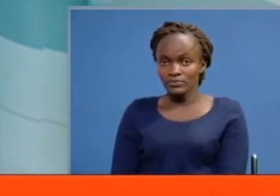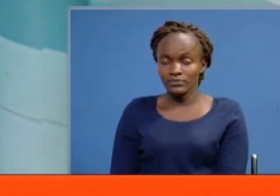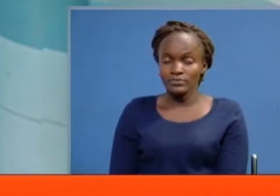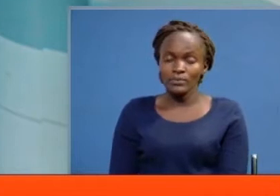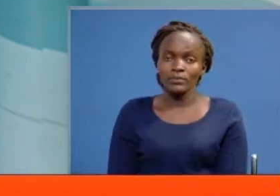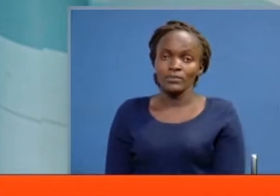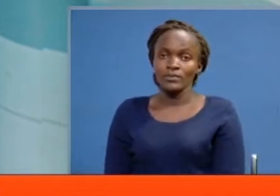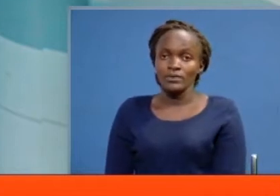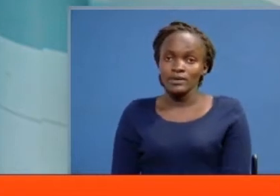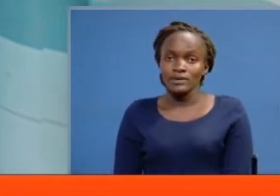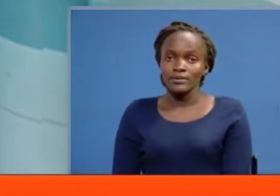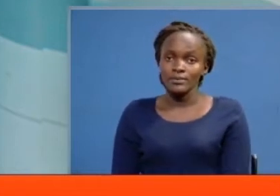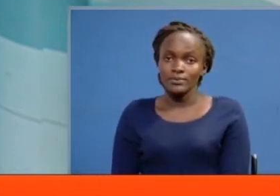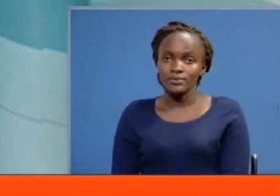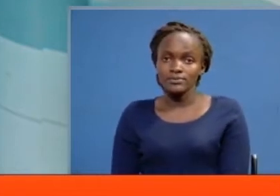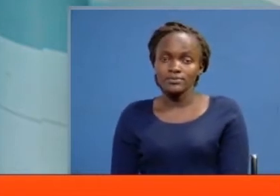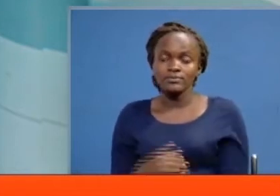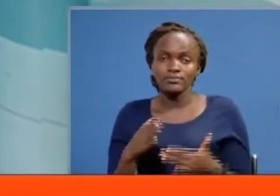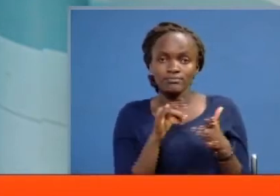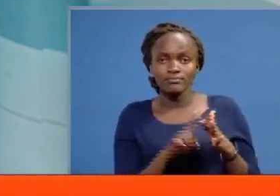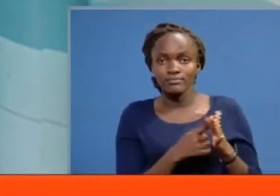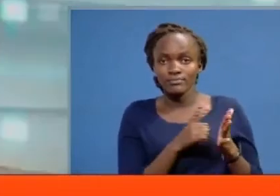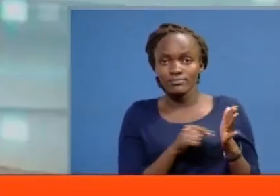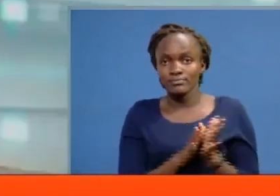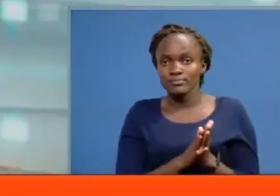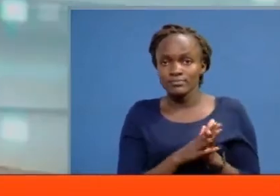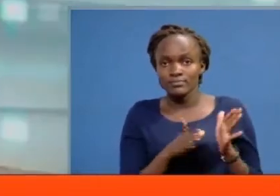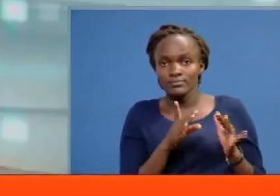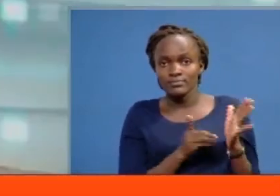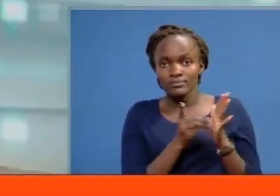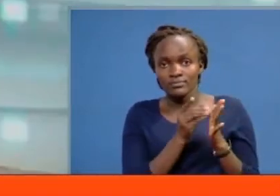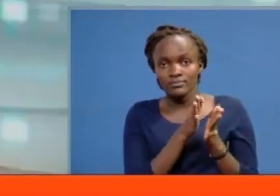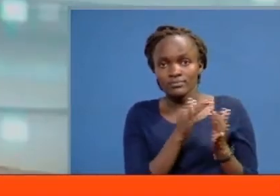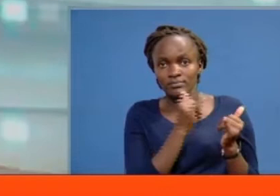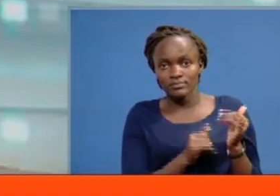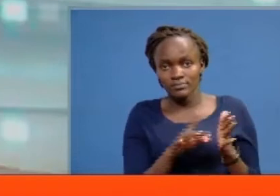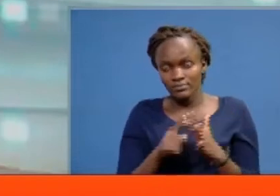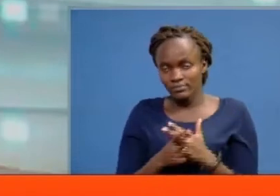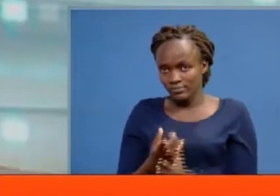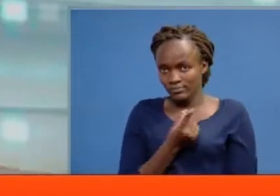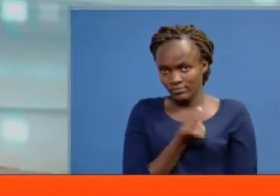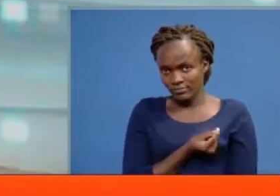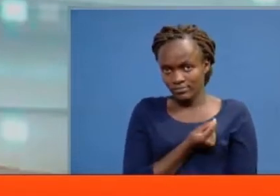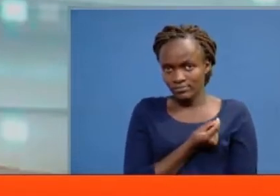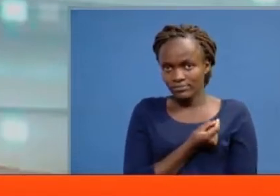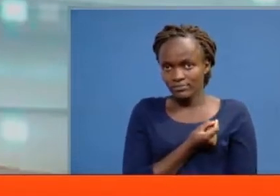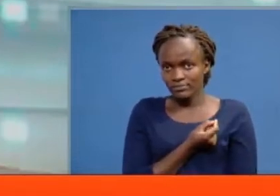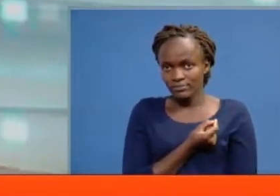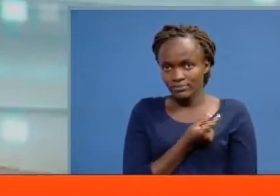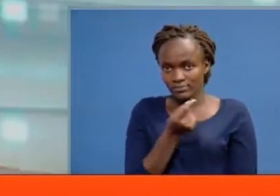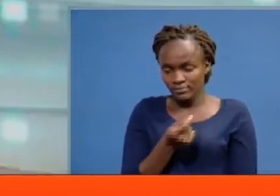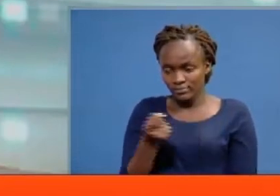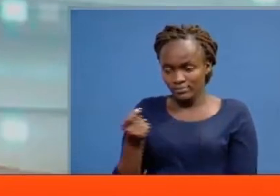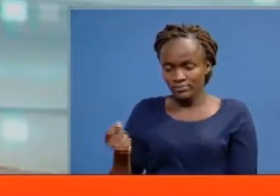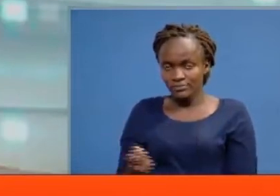now, before we handle career development to the very last stages, it begins with a single step, just like